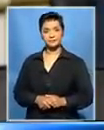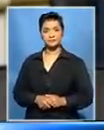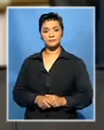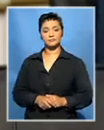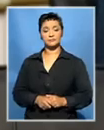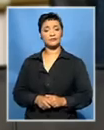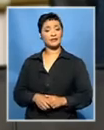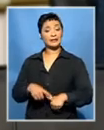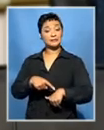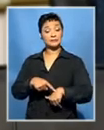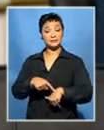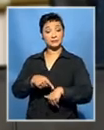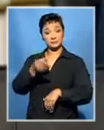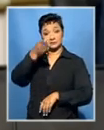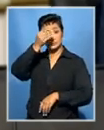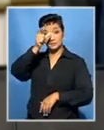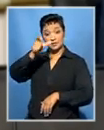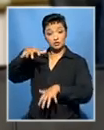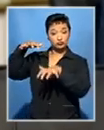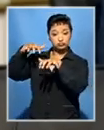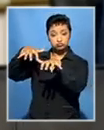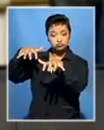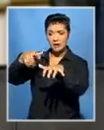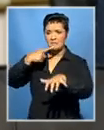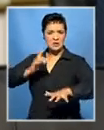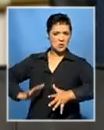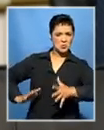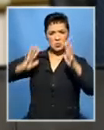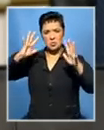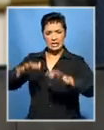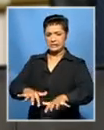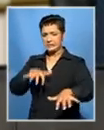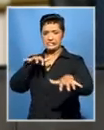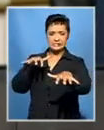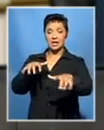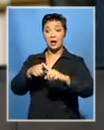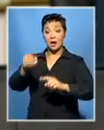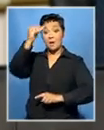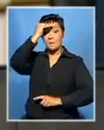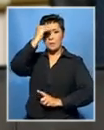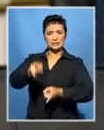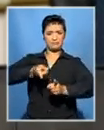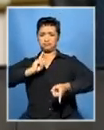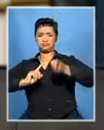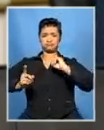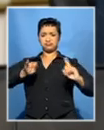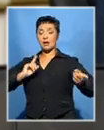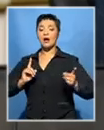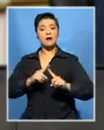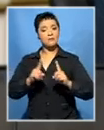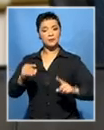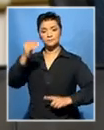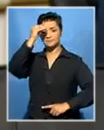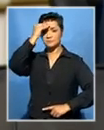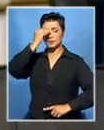high provocation, a charged provocation that the hashtag maximum